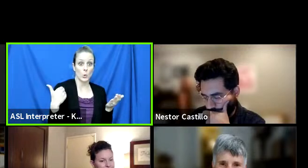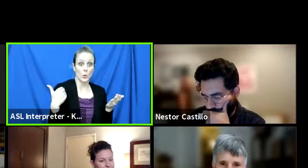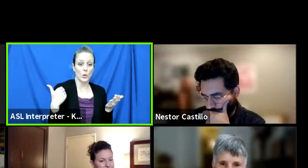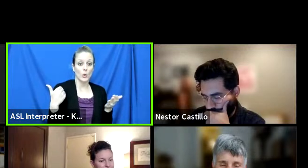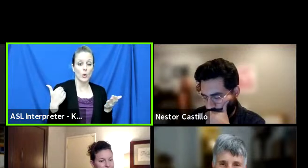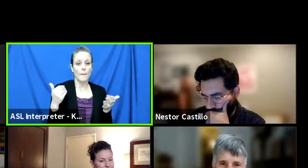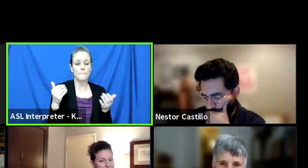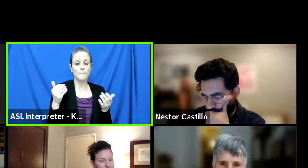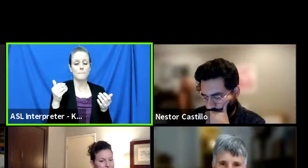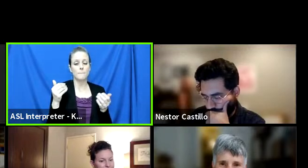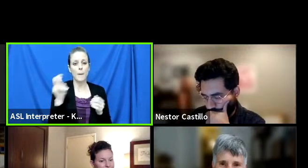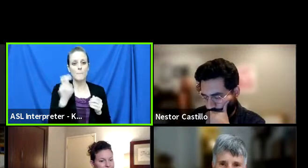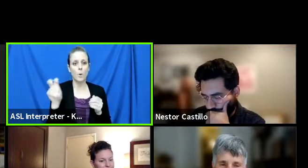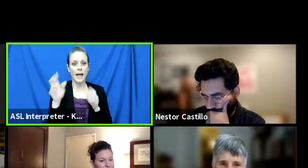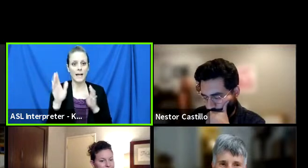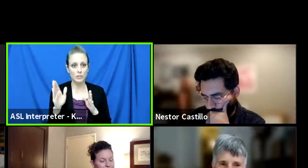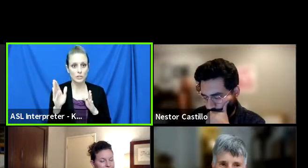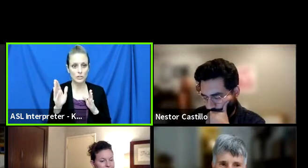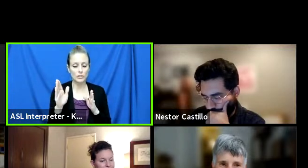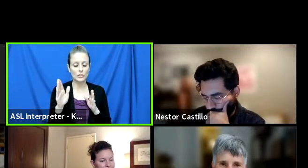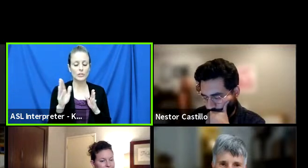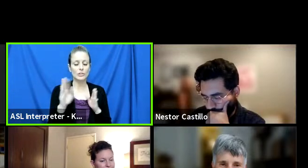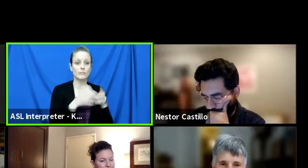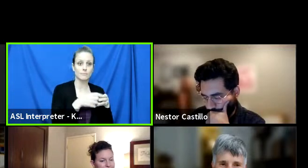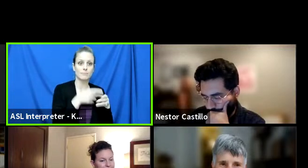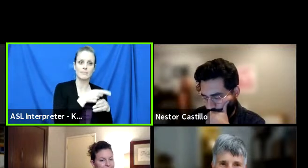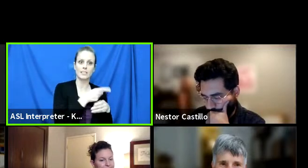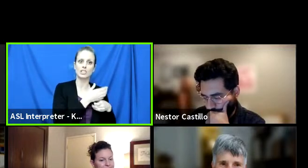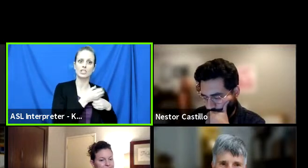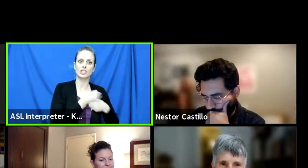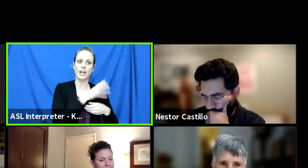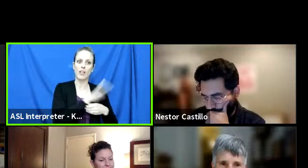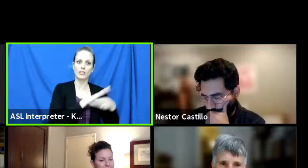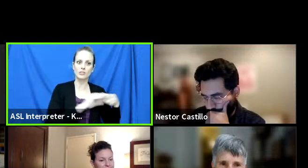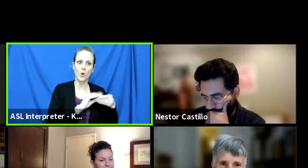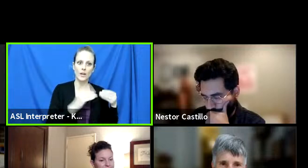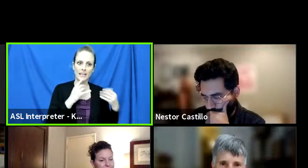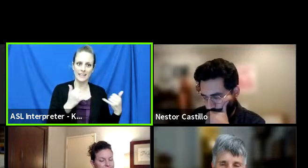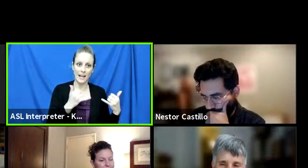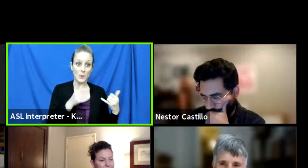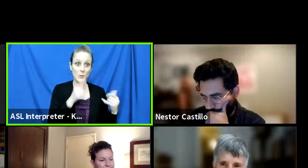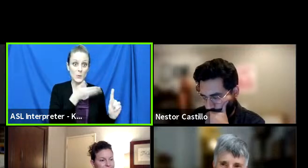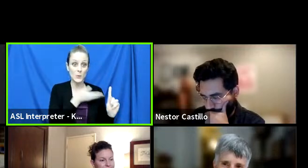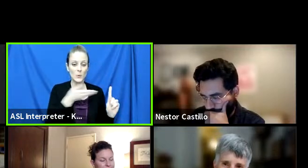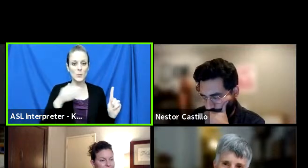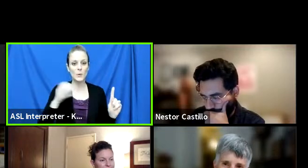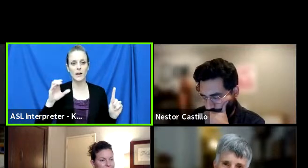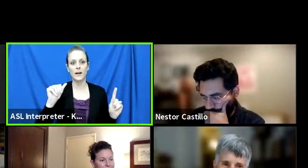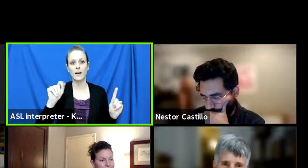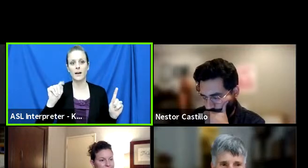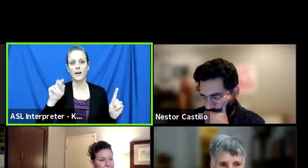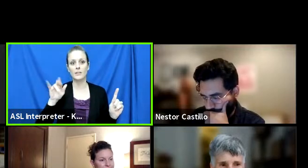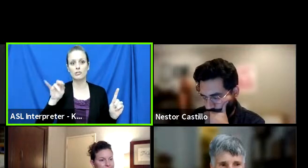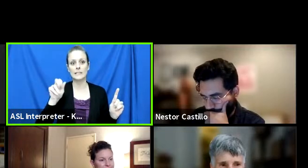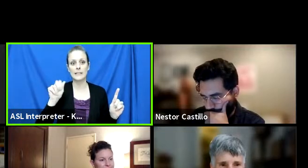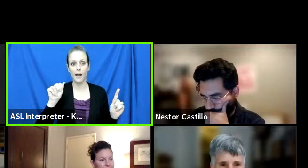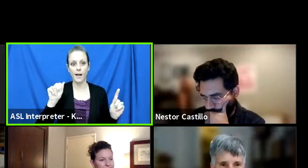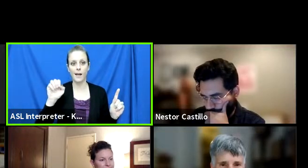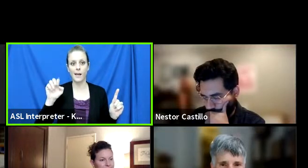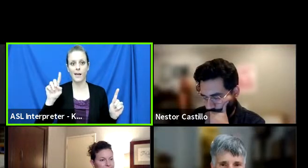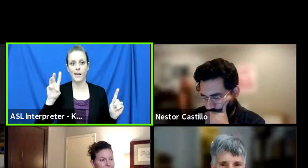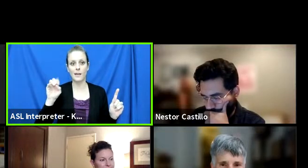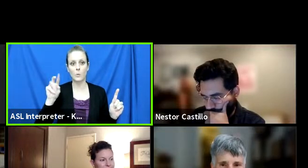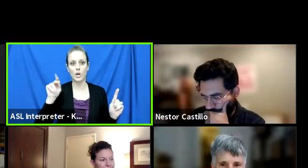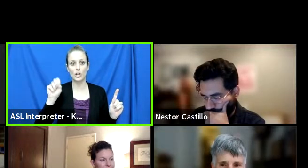story with you all today. And that is Katrina Edwards. Would you like to share, Katrina?